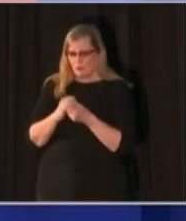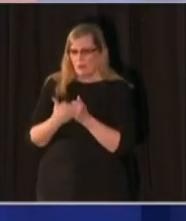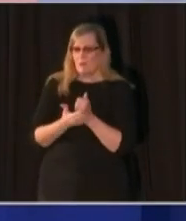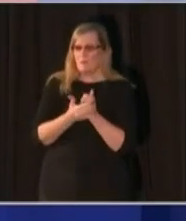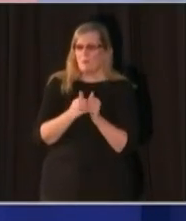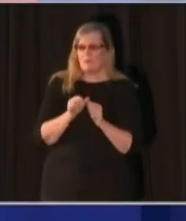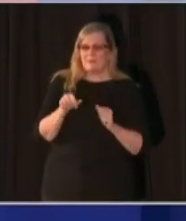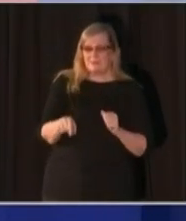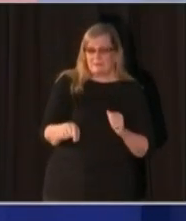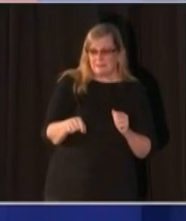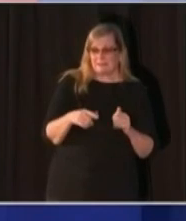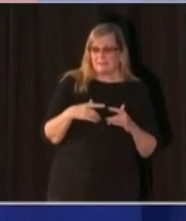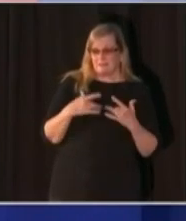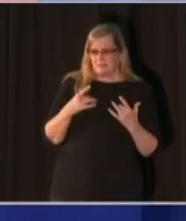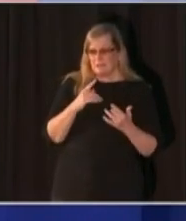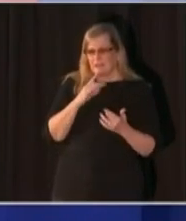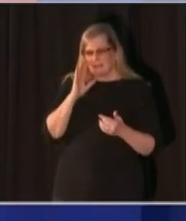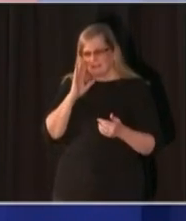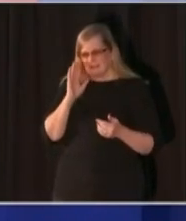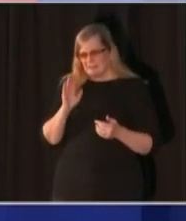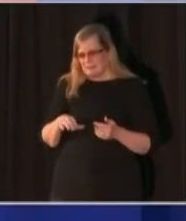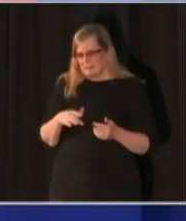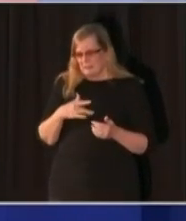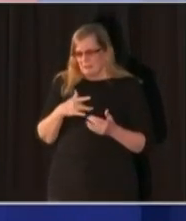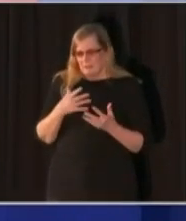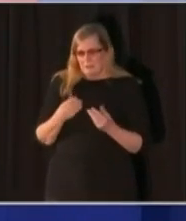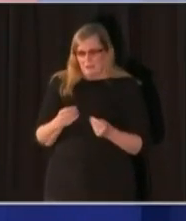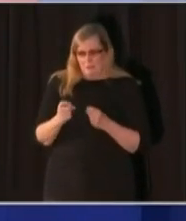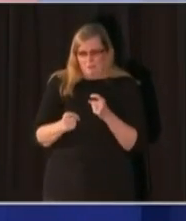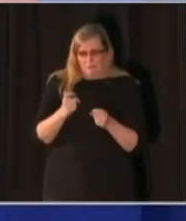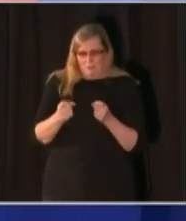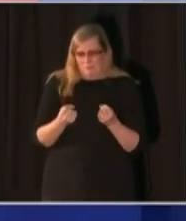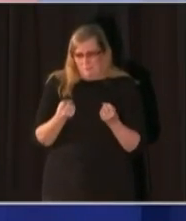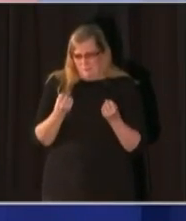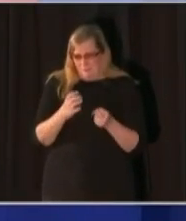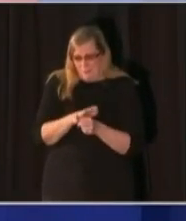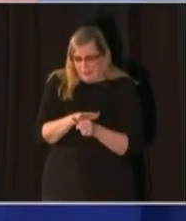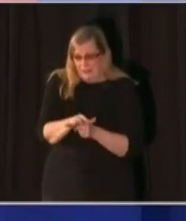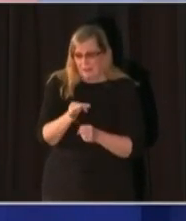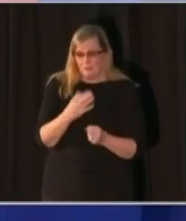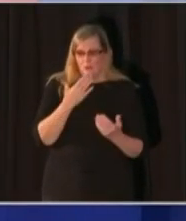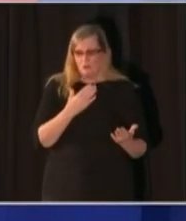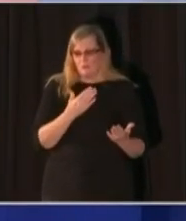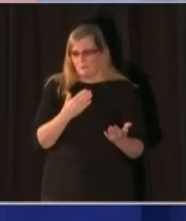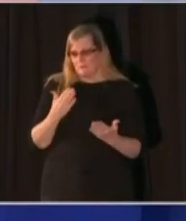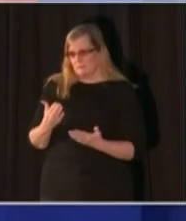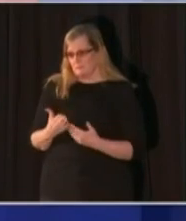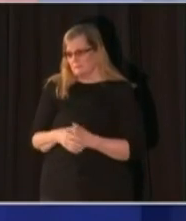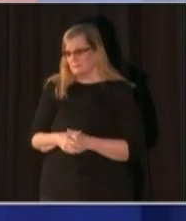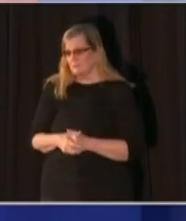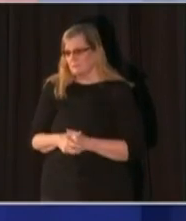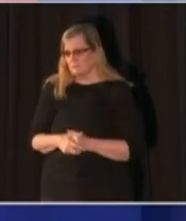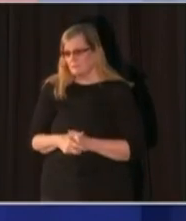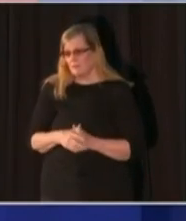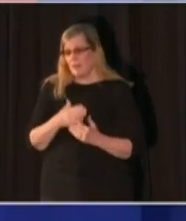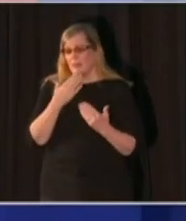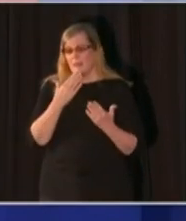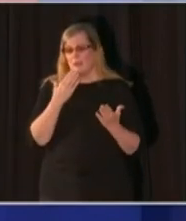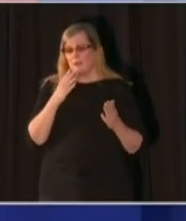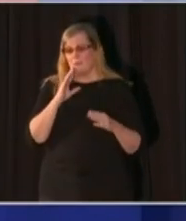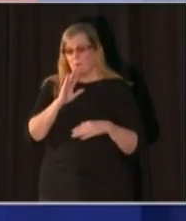countless acts of kindness all over our city. Again, I want to acknowledge the incredible work of World Central Kitchen, which is